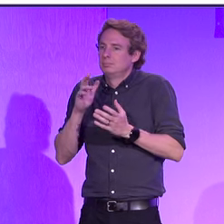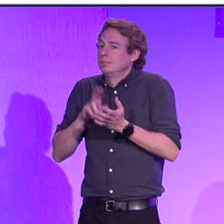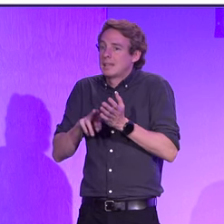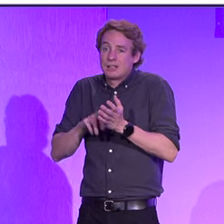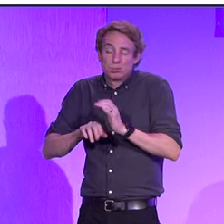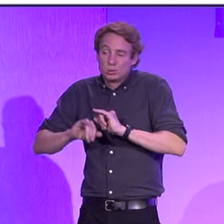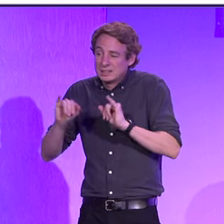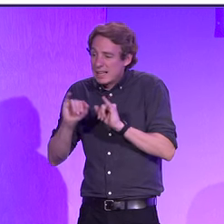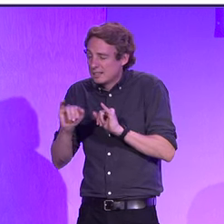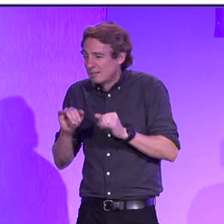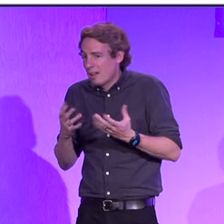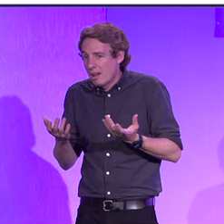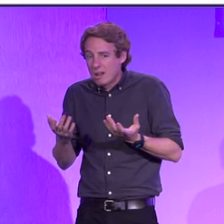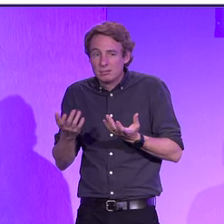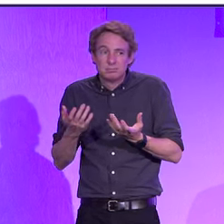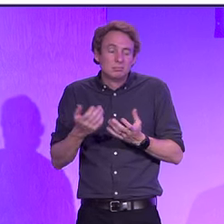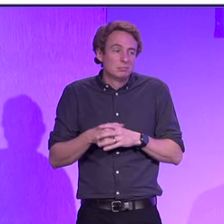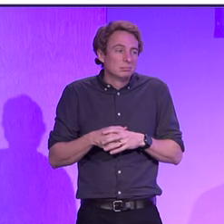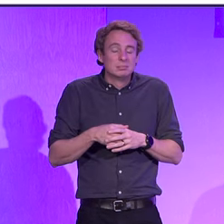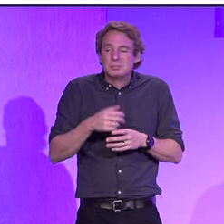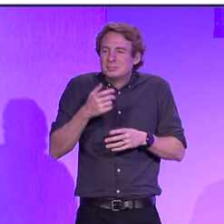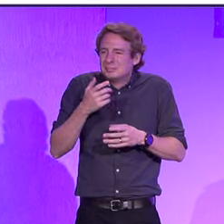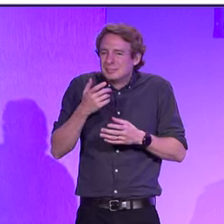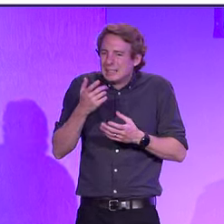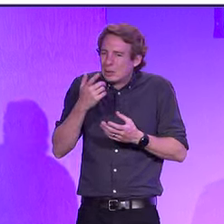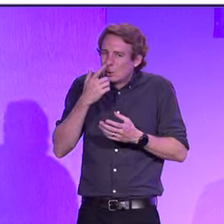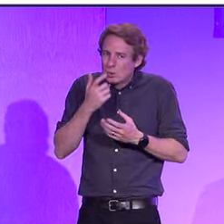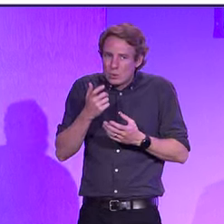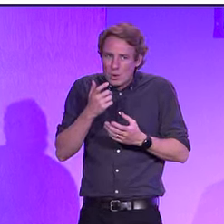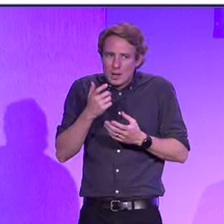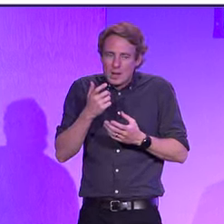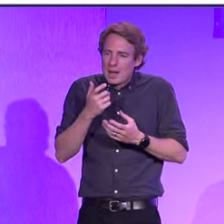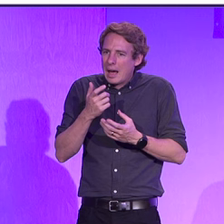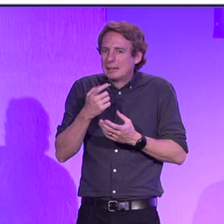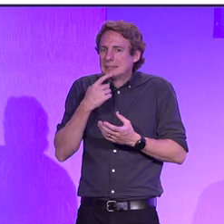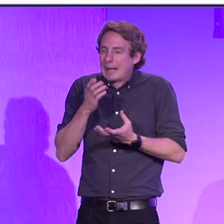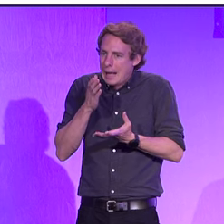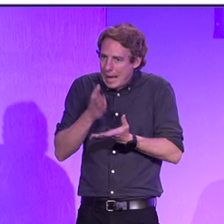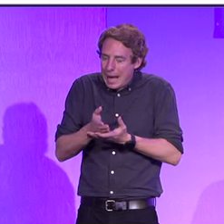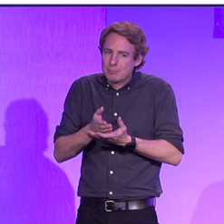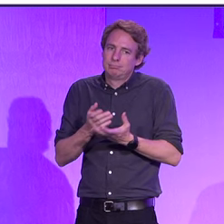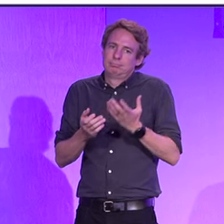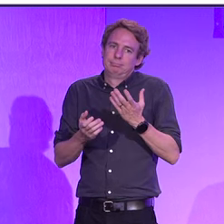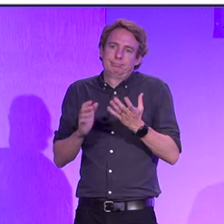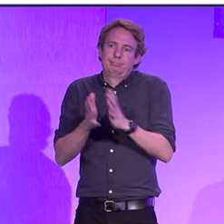natural disasters, and we can really guarantee that things will go wrong at some